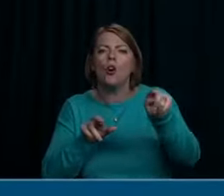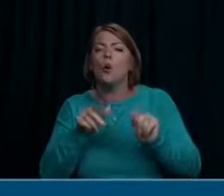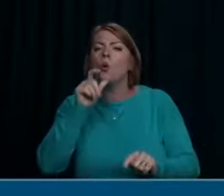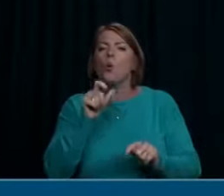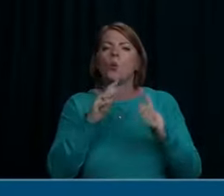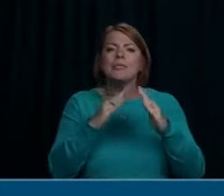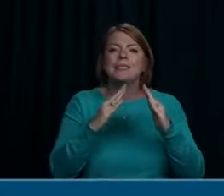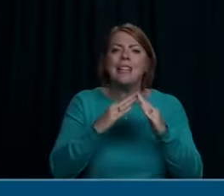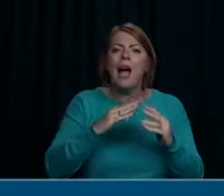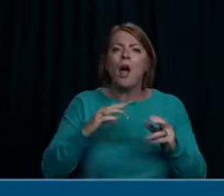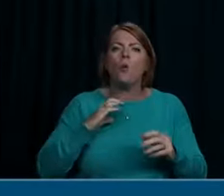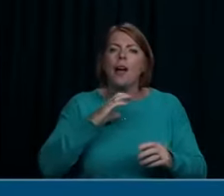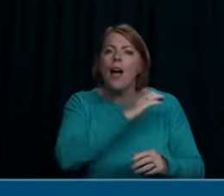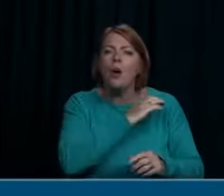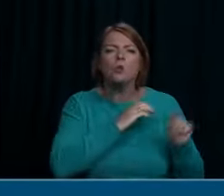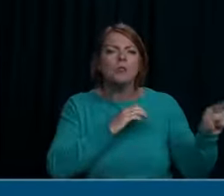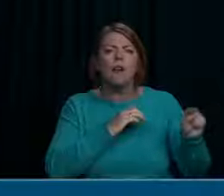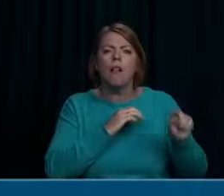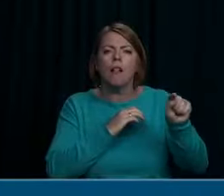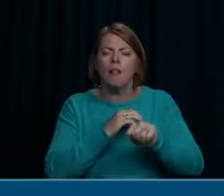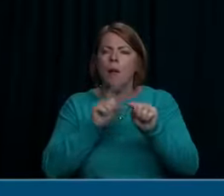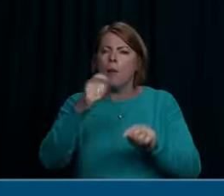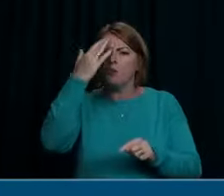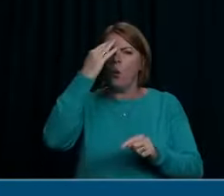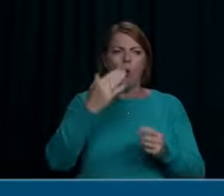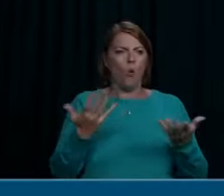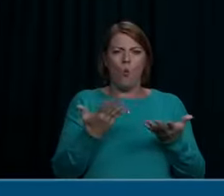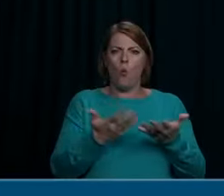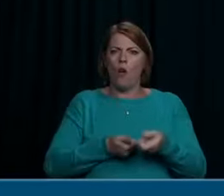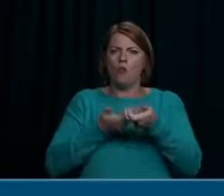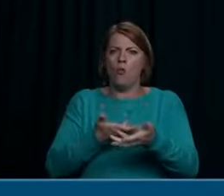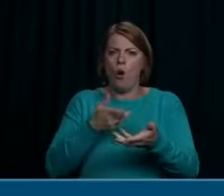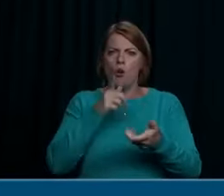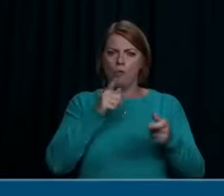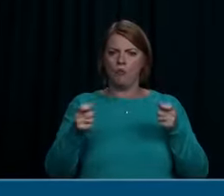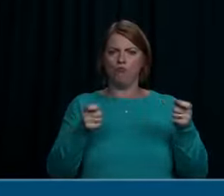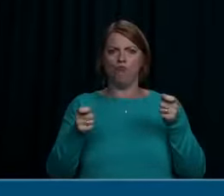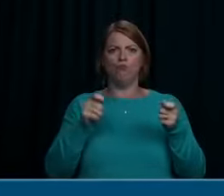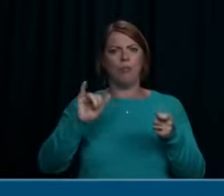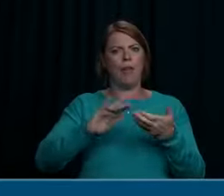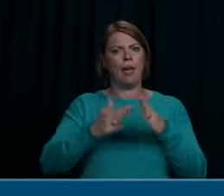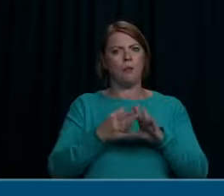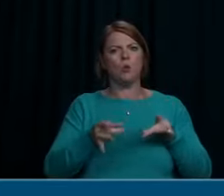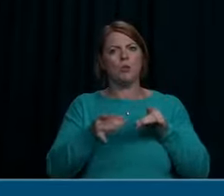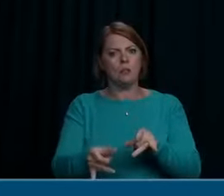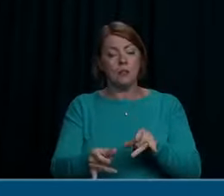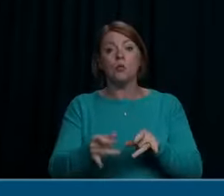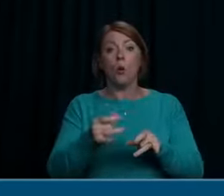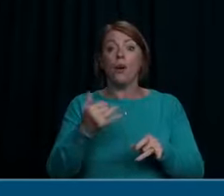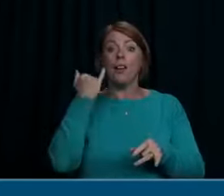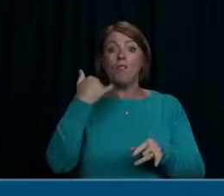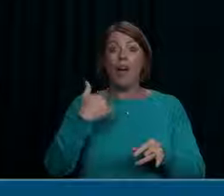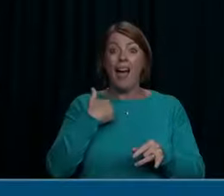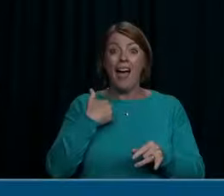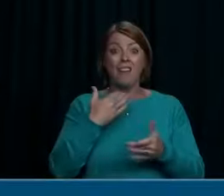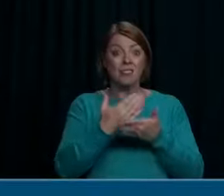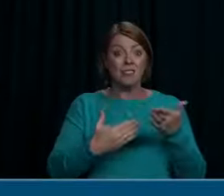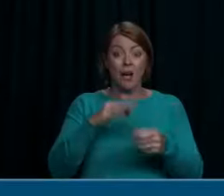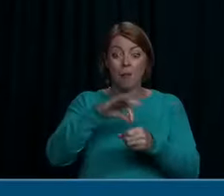that makes these communities drive. And for having offices in the district that are closed to appointment